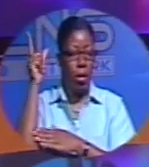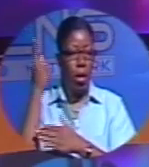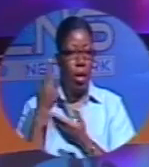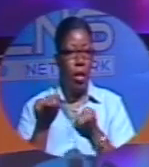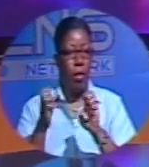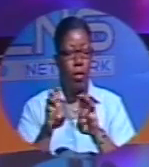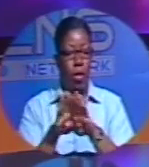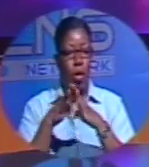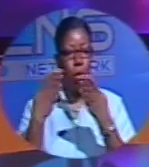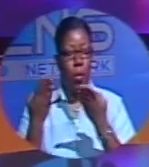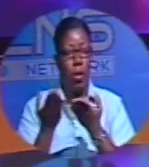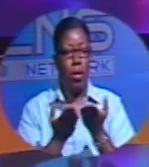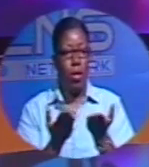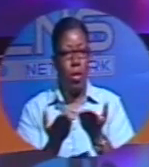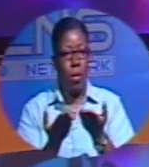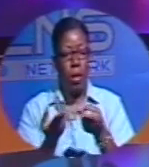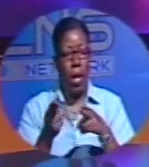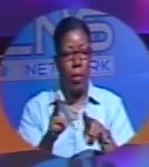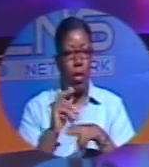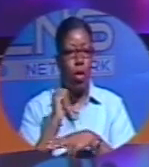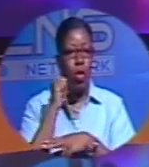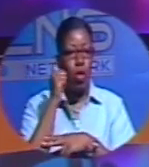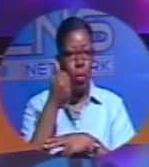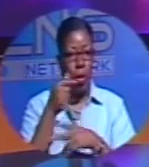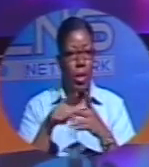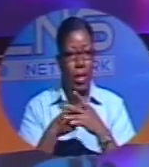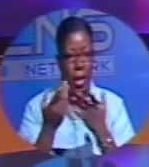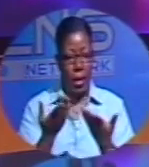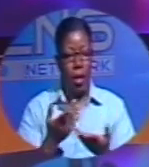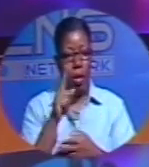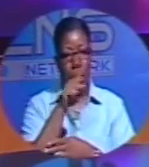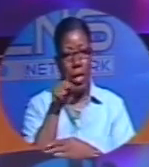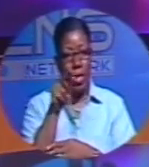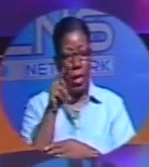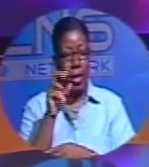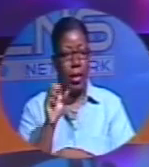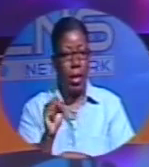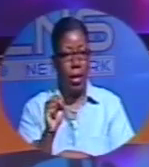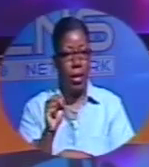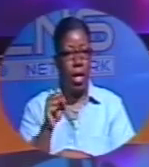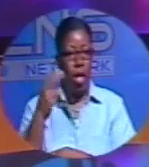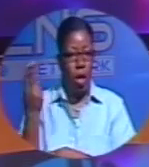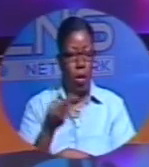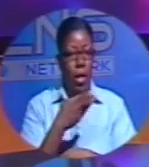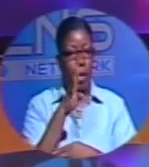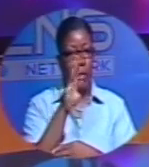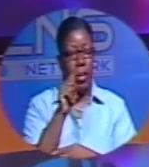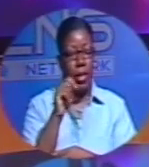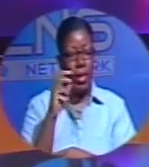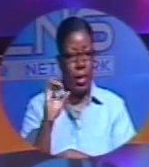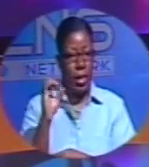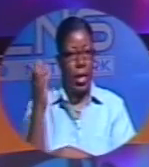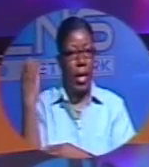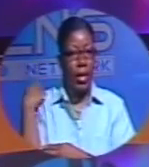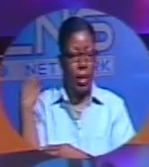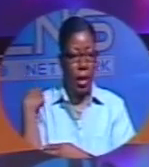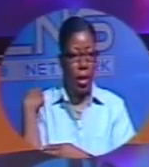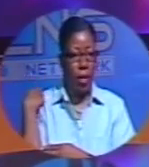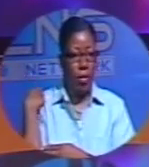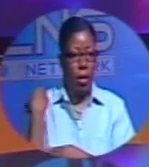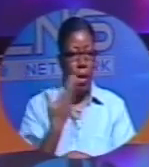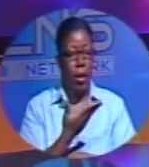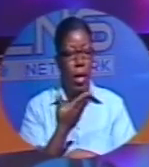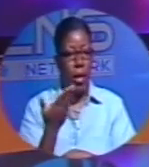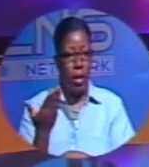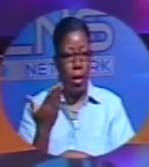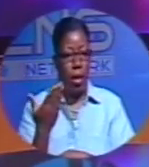the opening ceremony tomorrow, which you can get right here on ZNS TV 13. The reception was hosted by BTC executives and also there, Minister of Youth, Sports